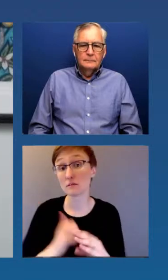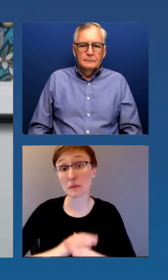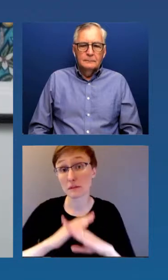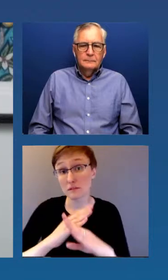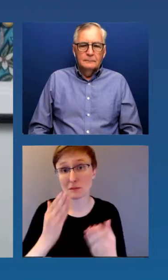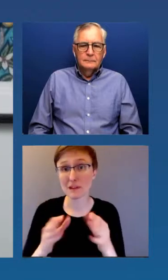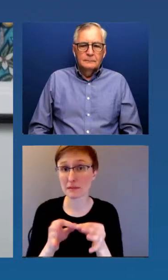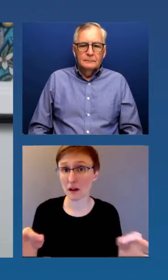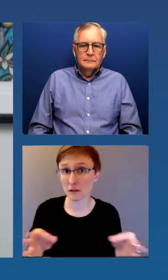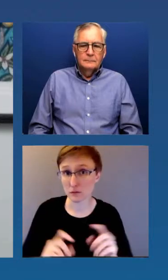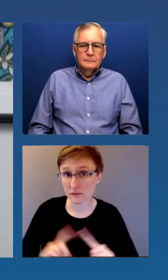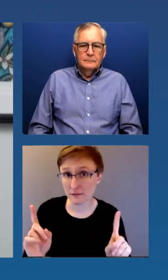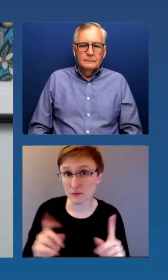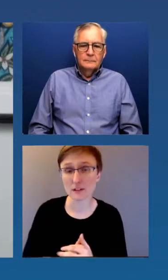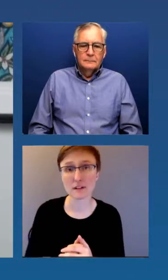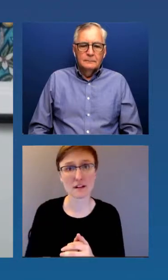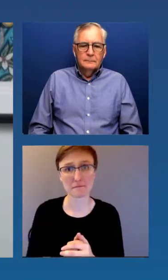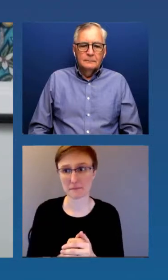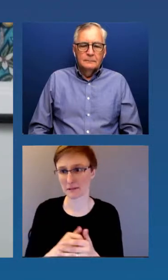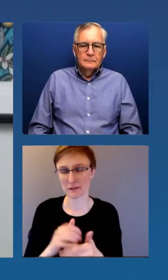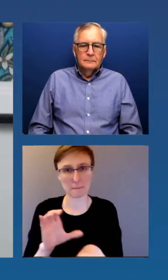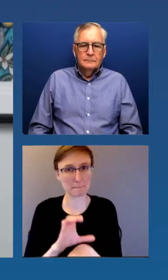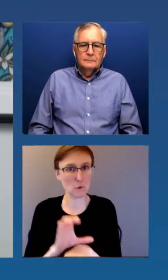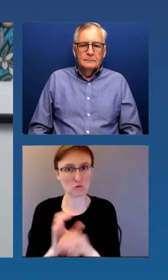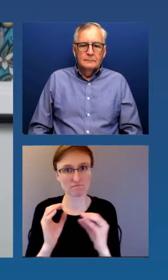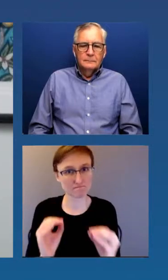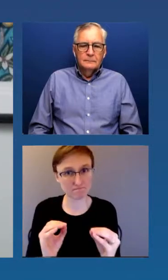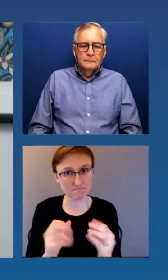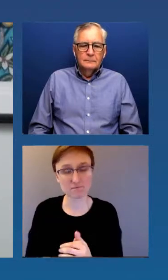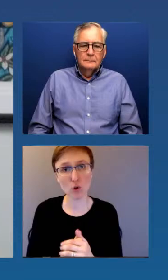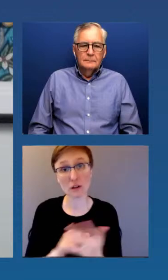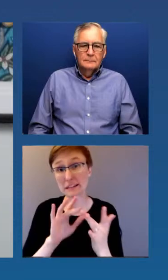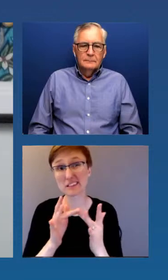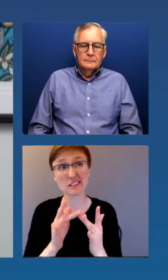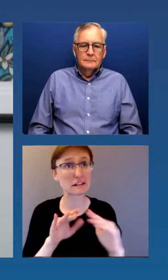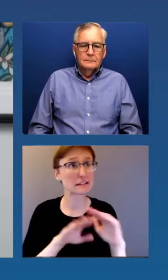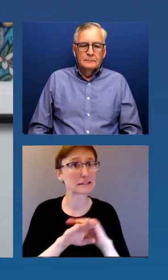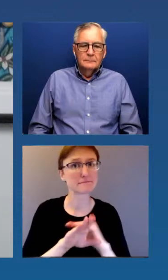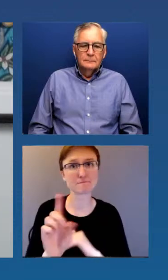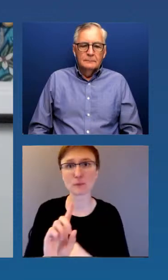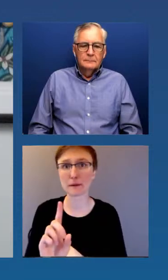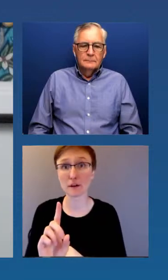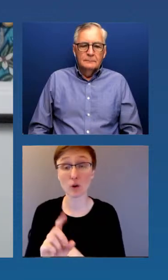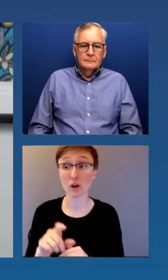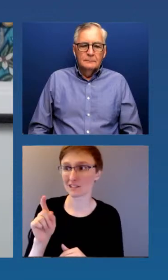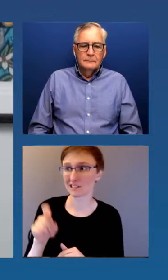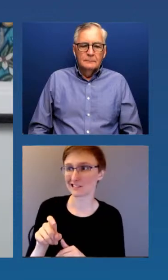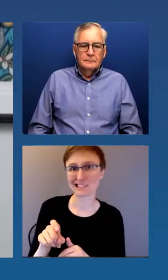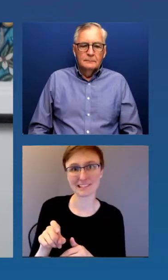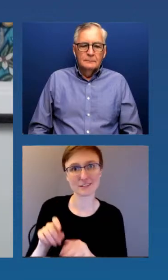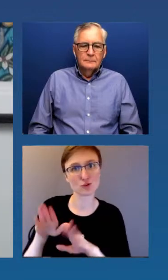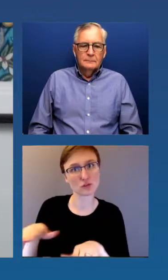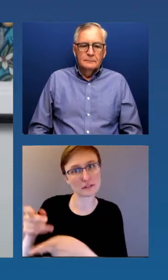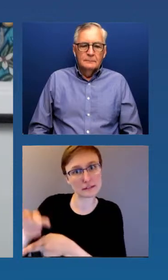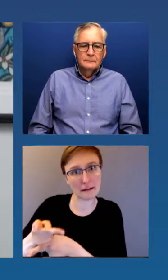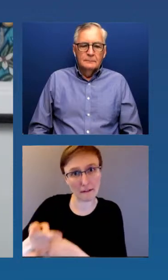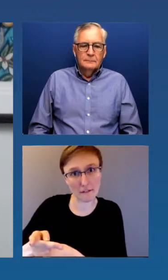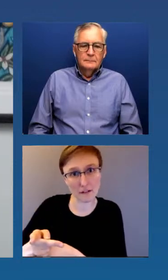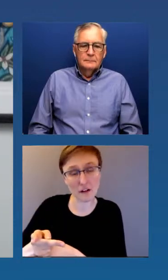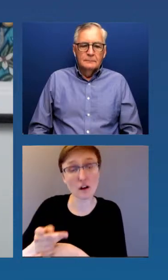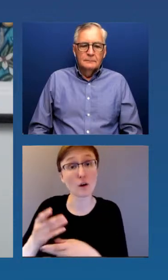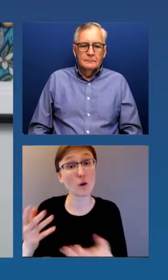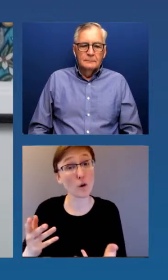internet access, a need for childcare, or a lack of trust in government agencies and in the healthcare system given